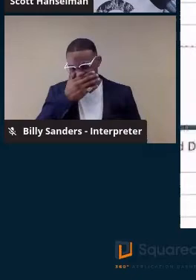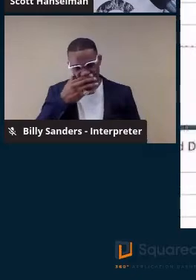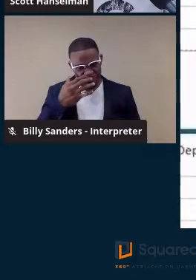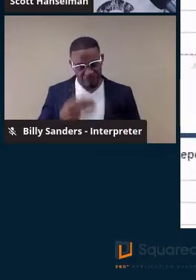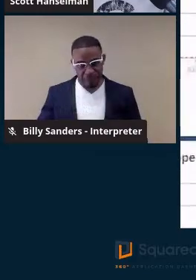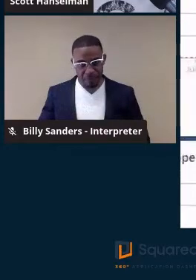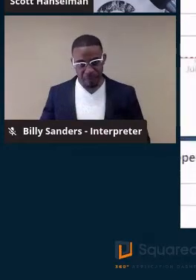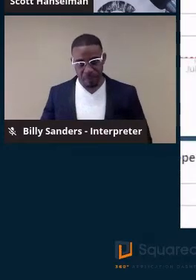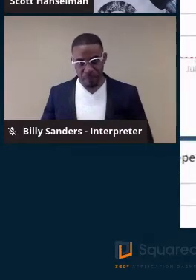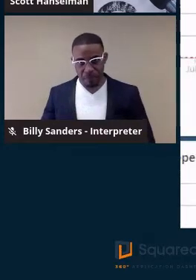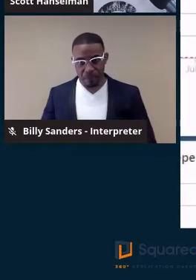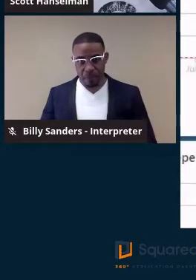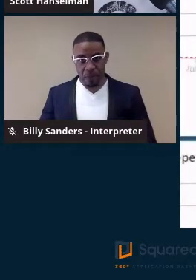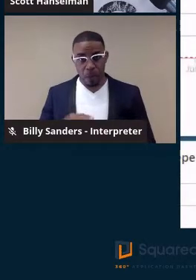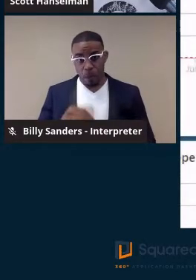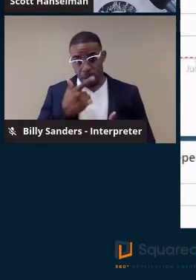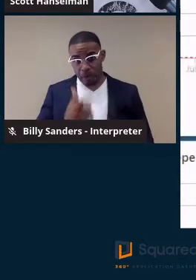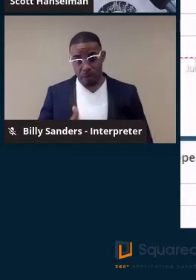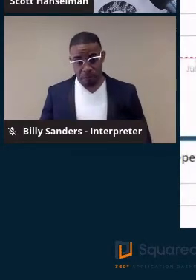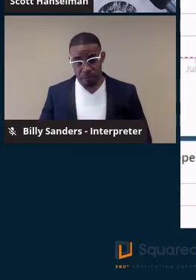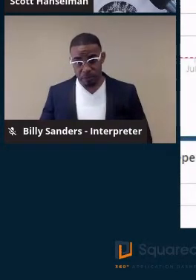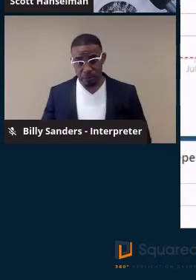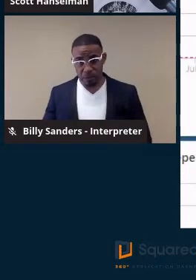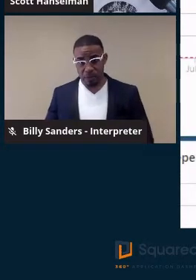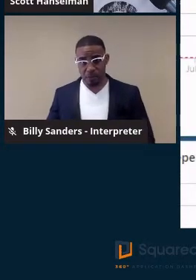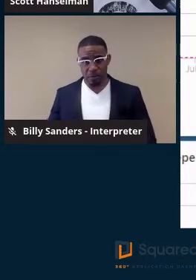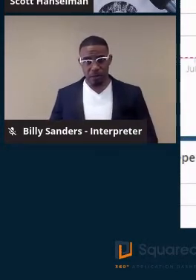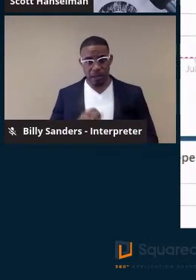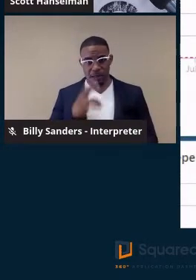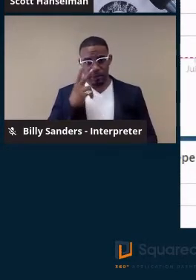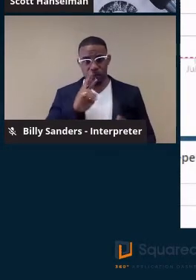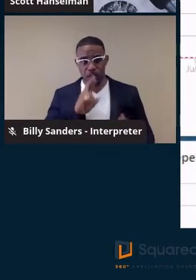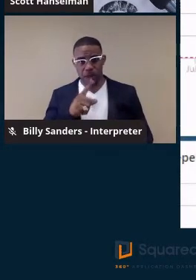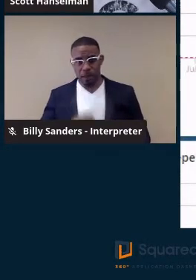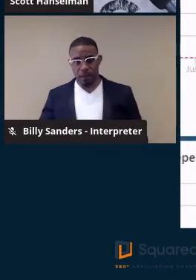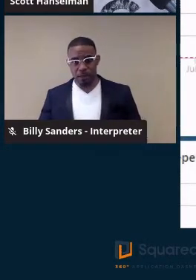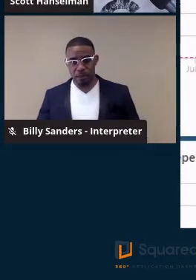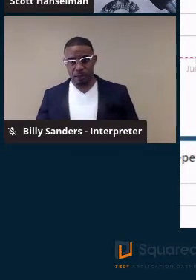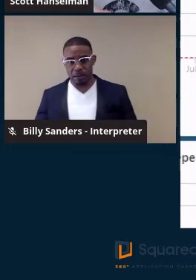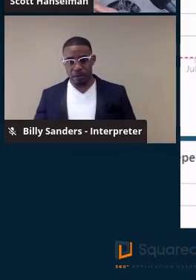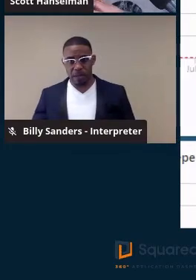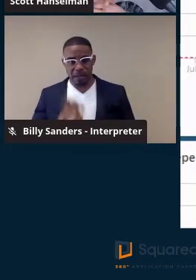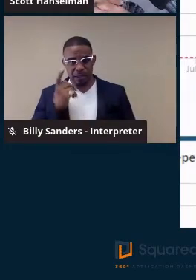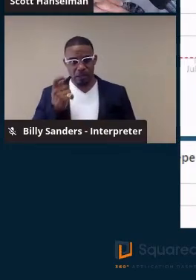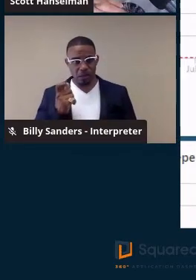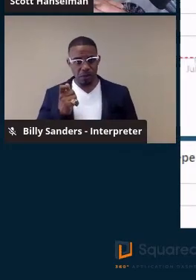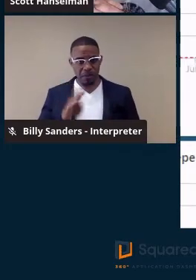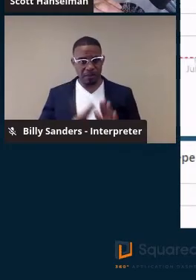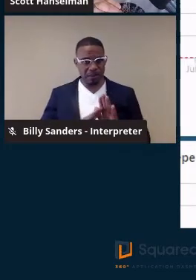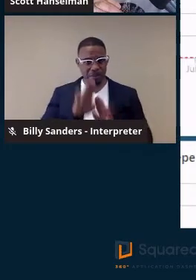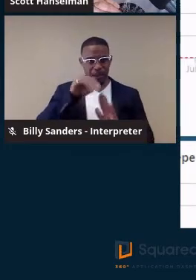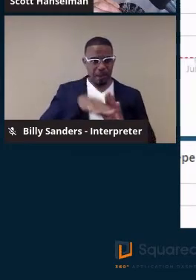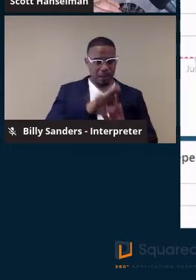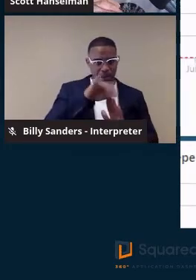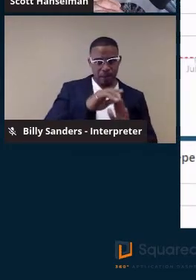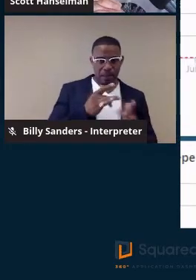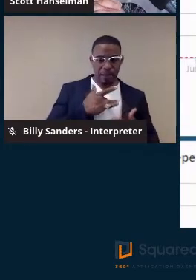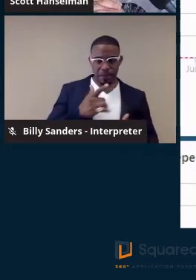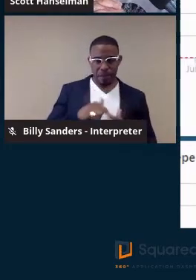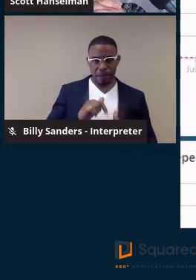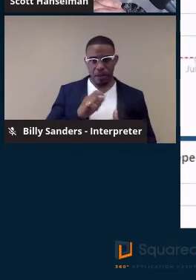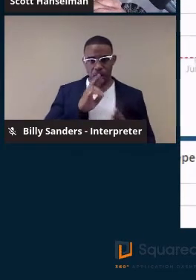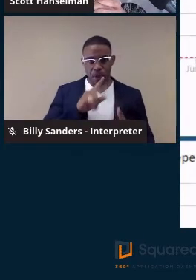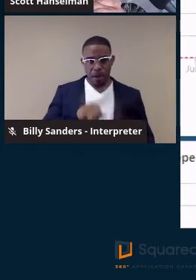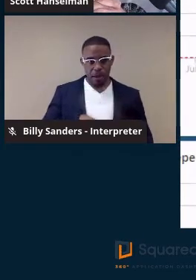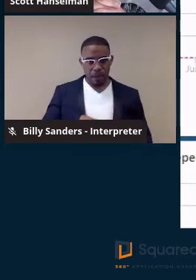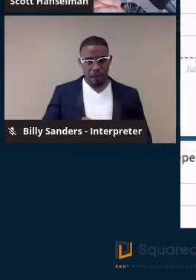And more interestingly, I can see the response time. I can see these little spikes. Usually my response